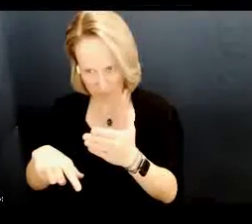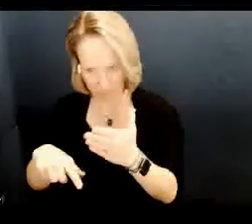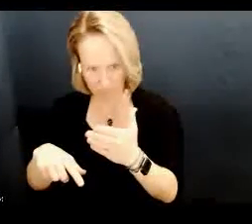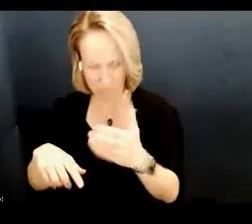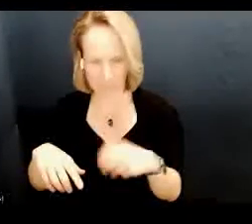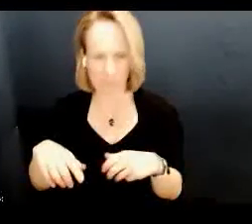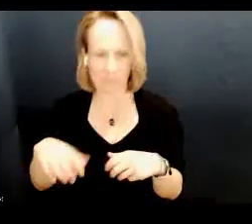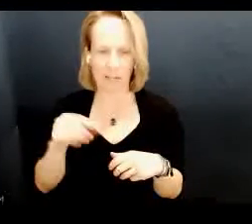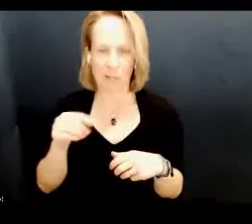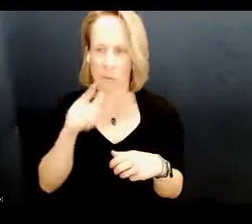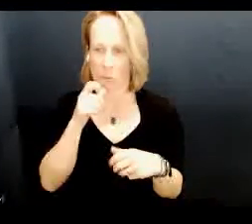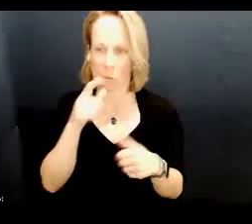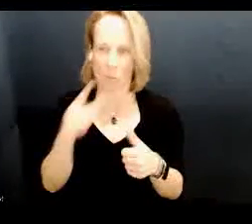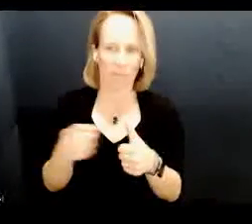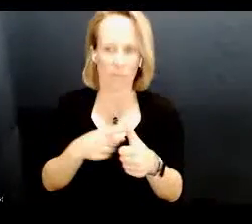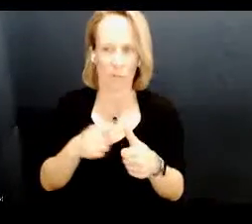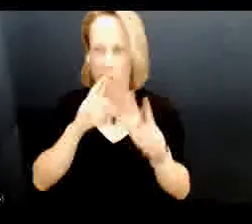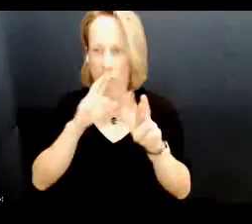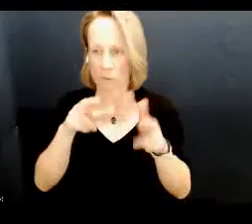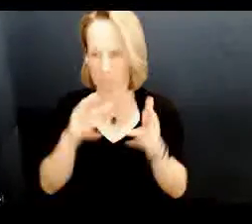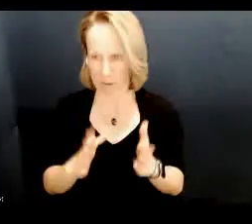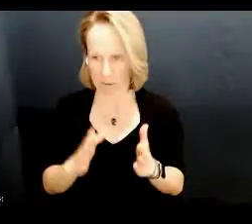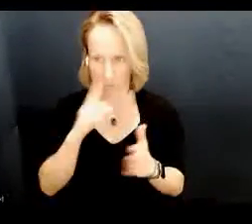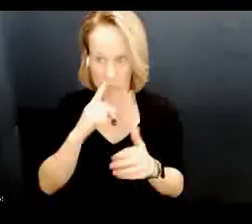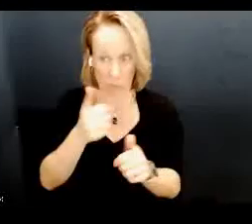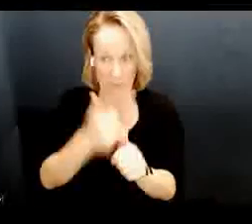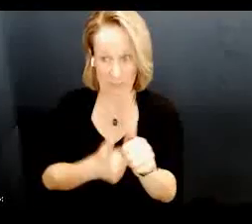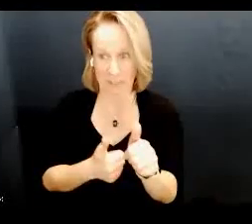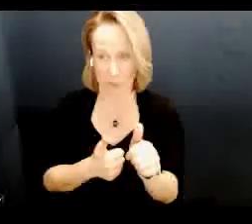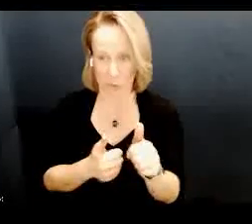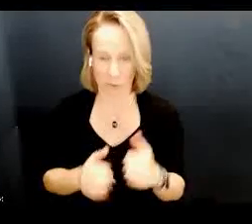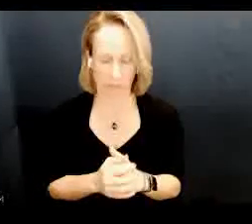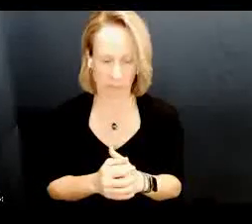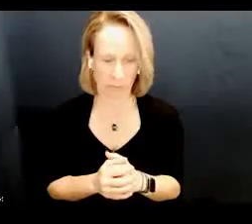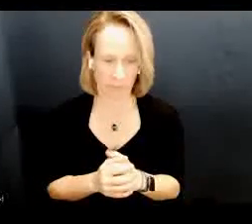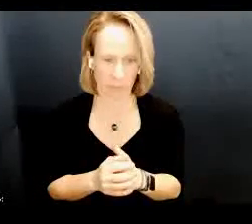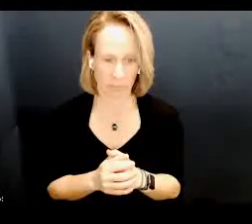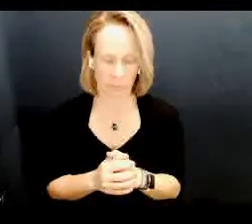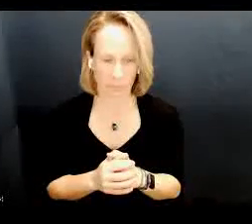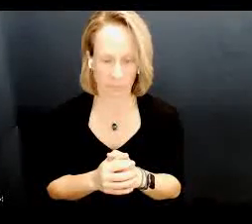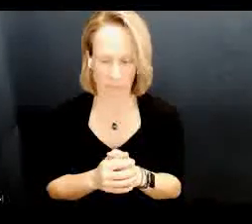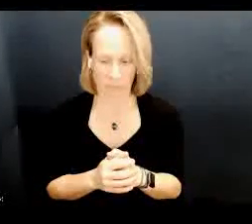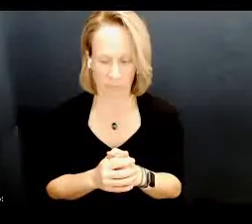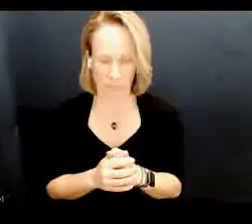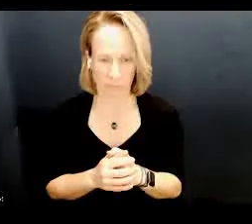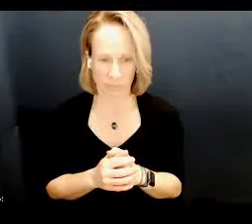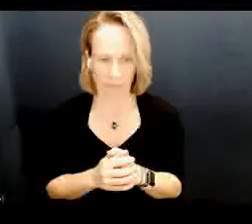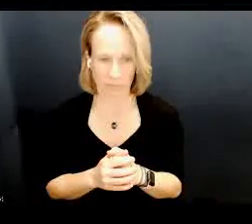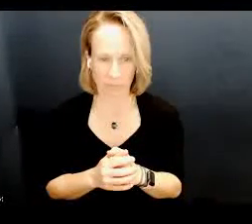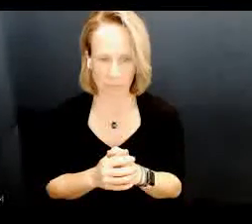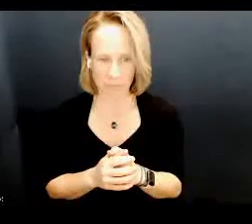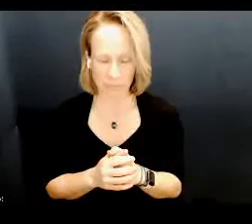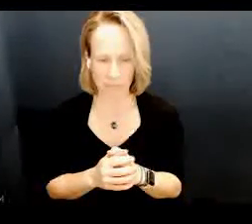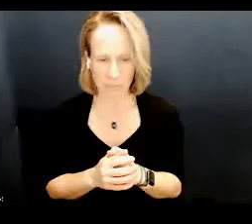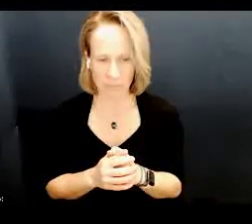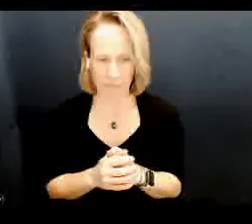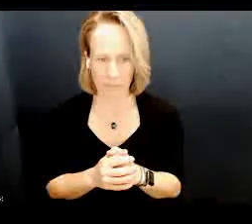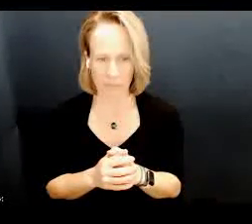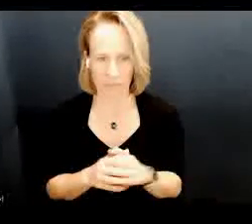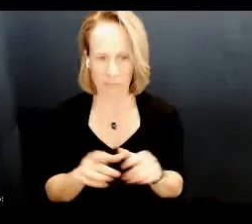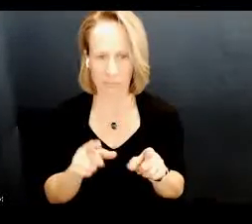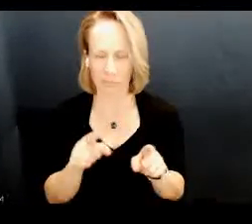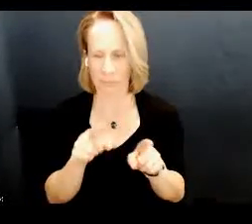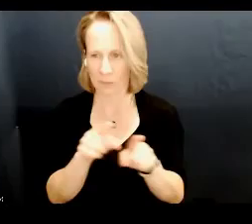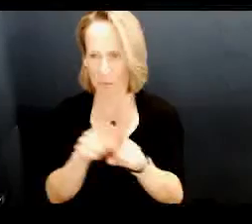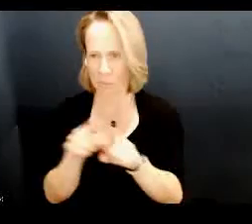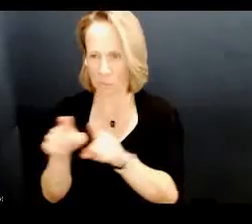really the first responder of each of those disciplines. We're also going to want to think about how many people at each member agency need